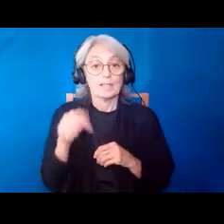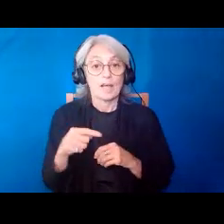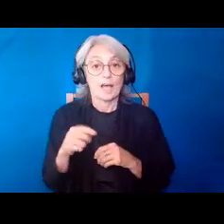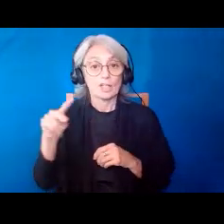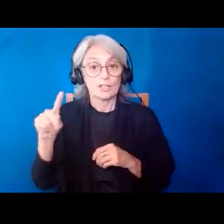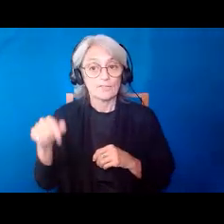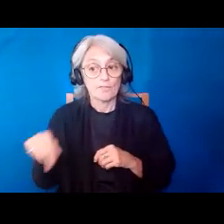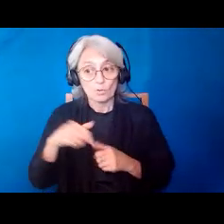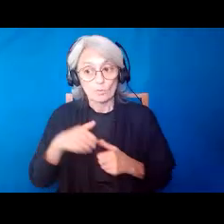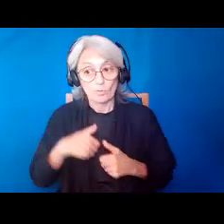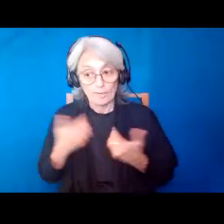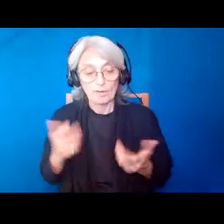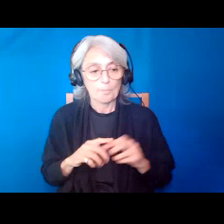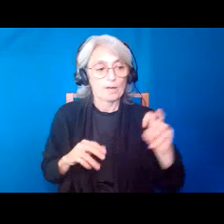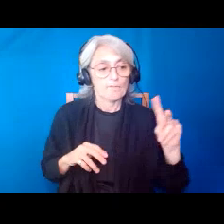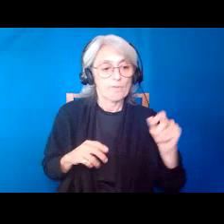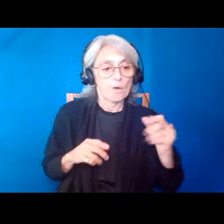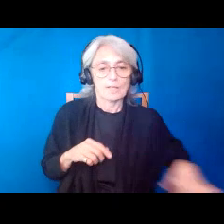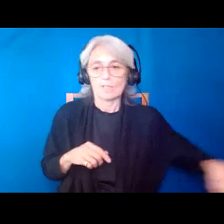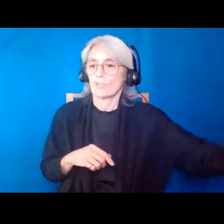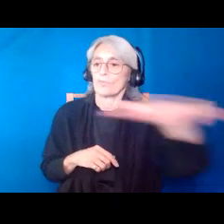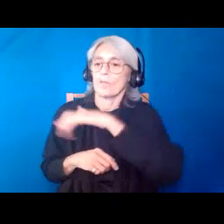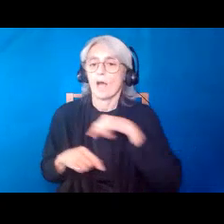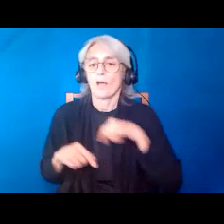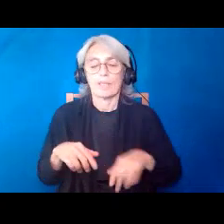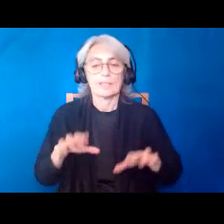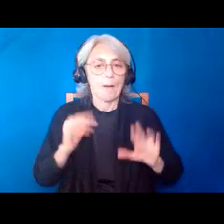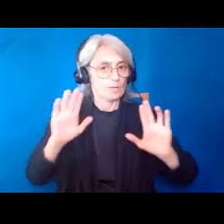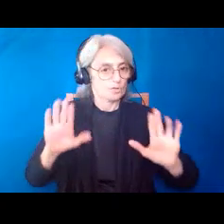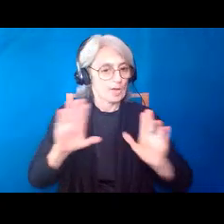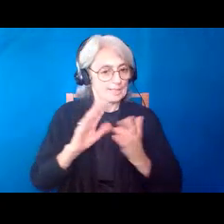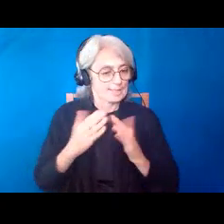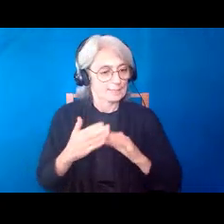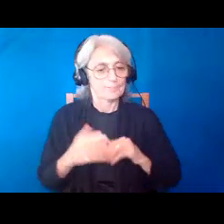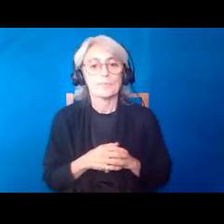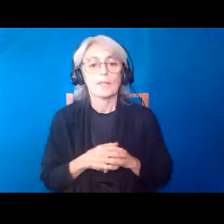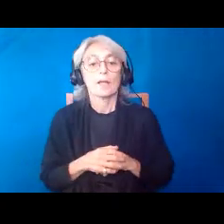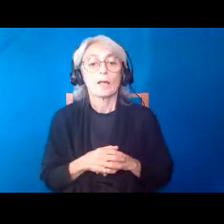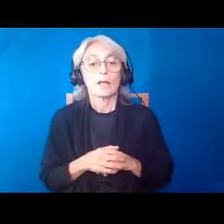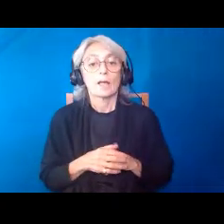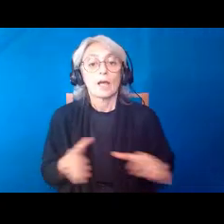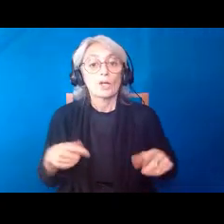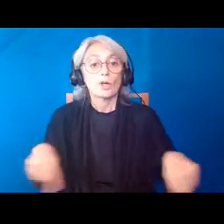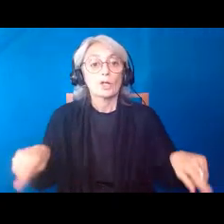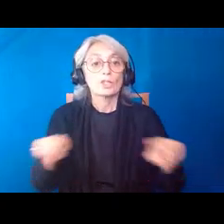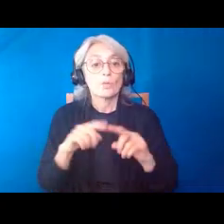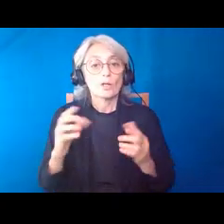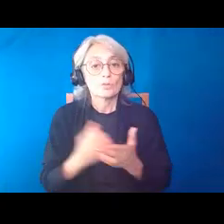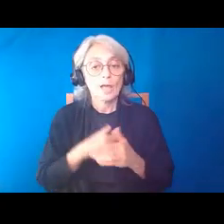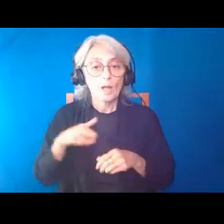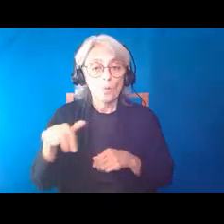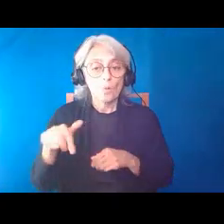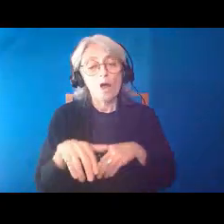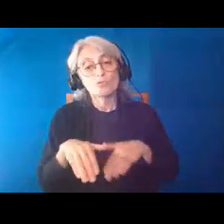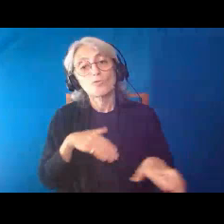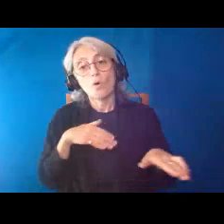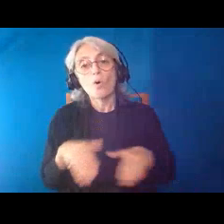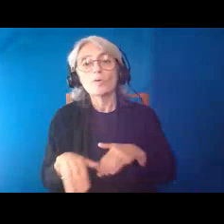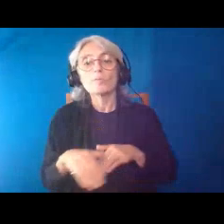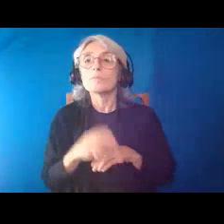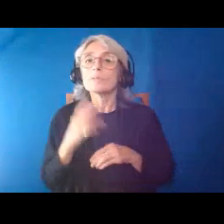the folks that surround this great city. So I encourage you all to take a walk, a stroll, and see what is